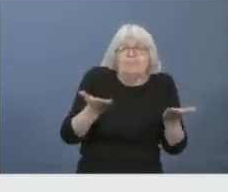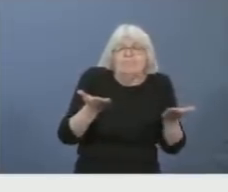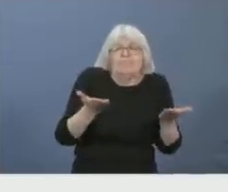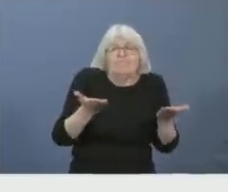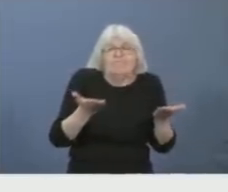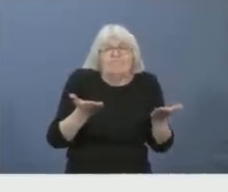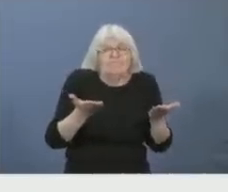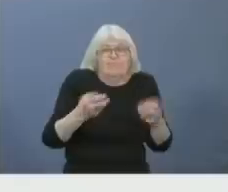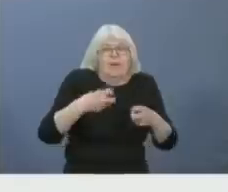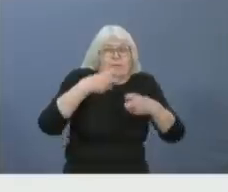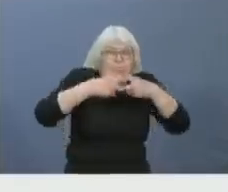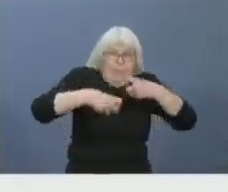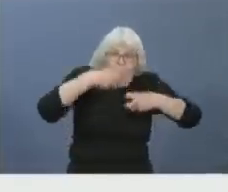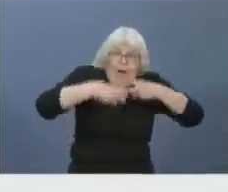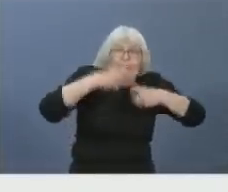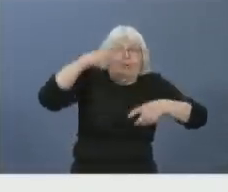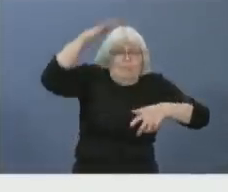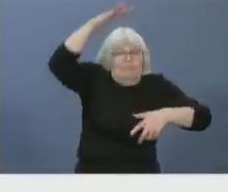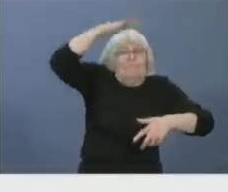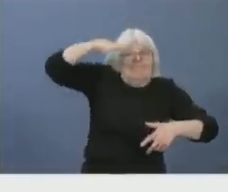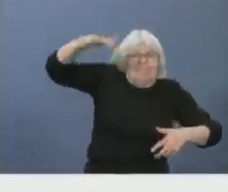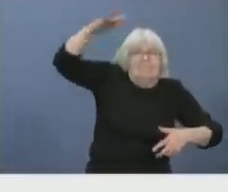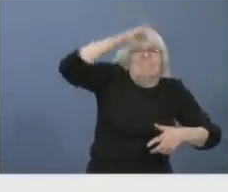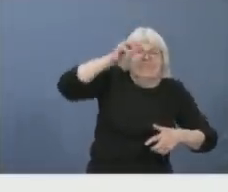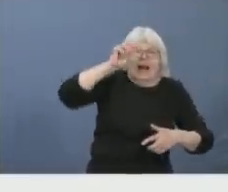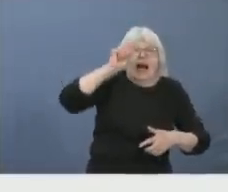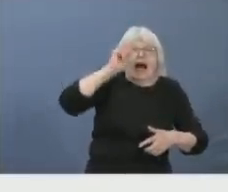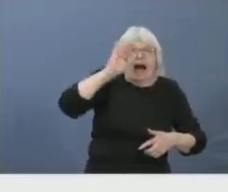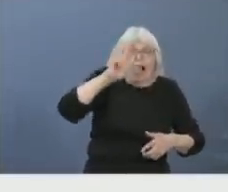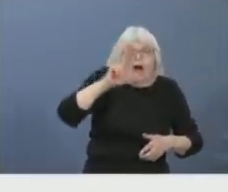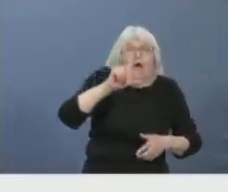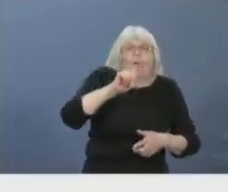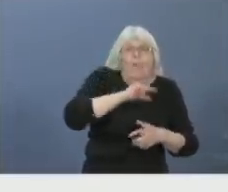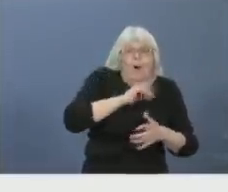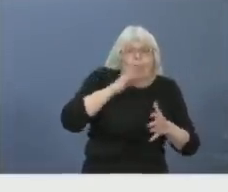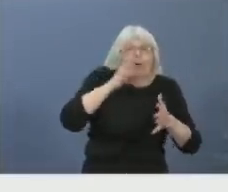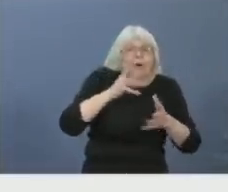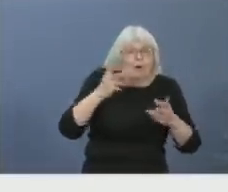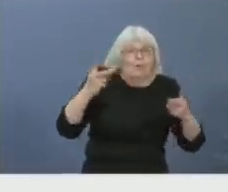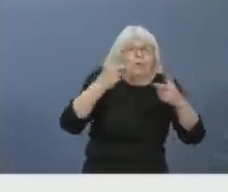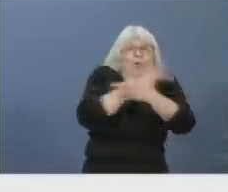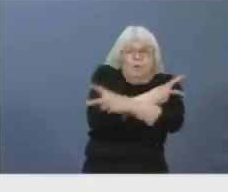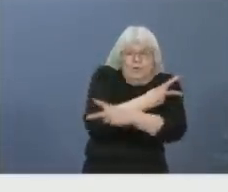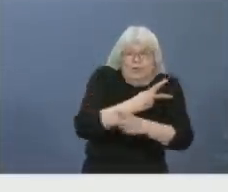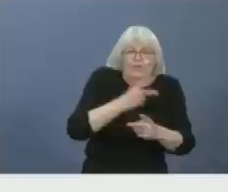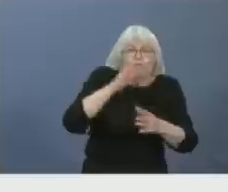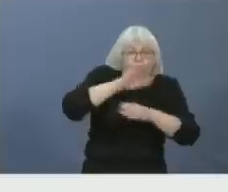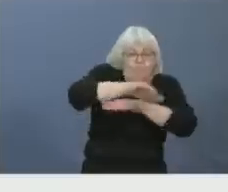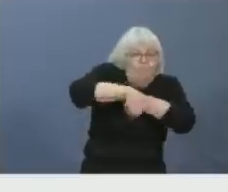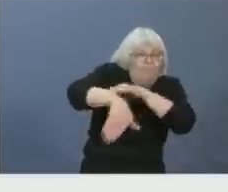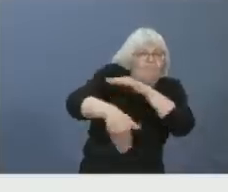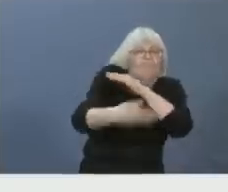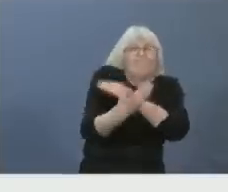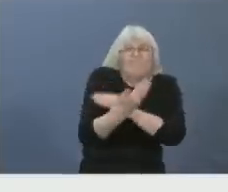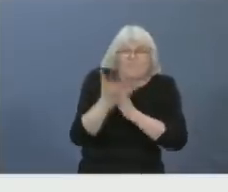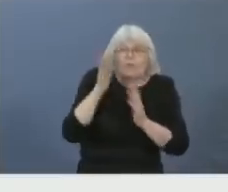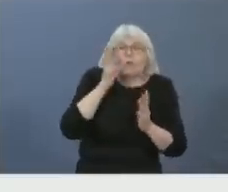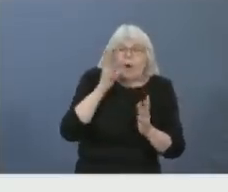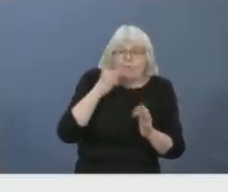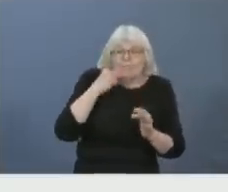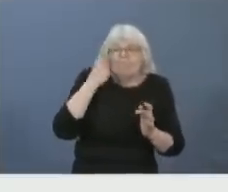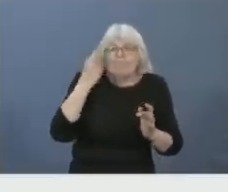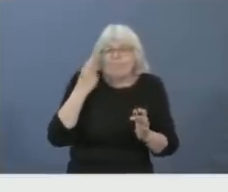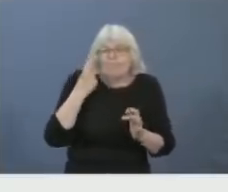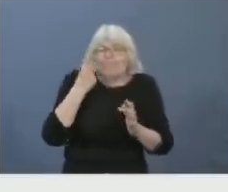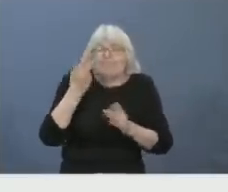quality issues getting worse in the overnight and early morning hours over the next few days as we have clear skies at